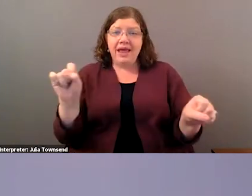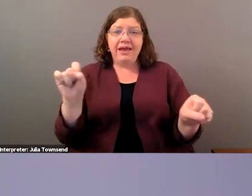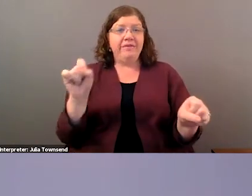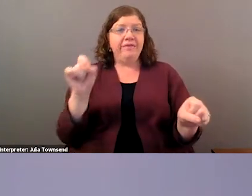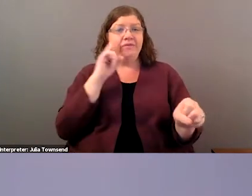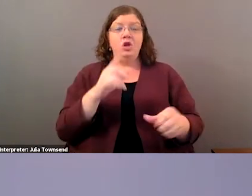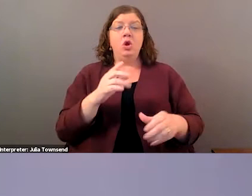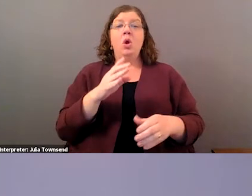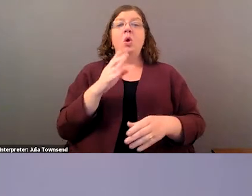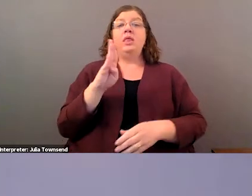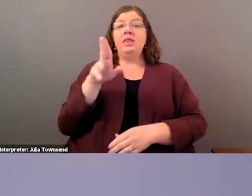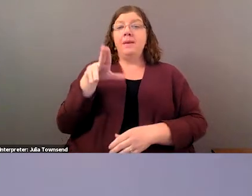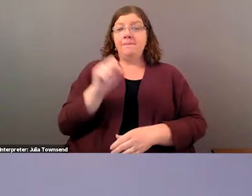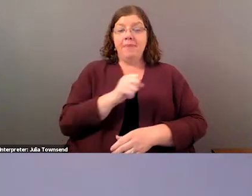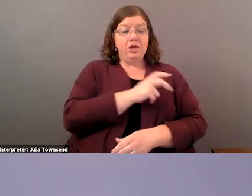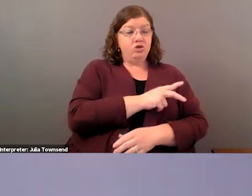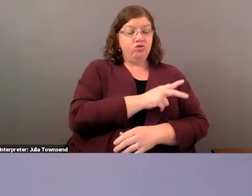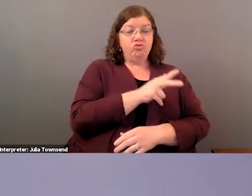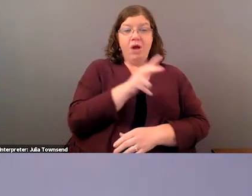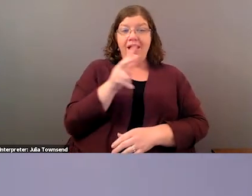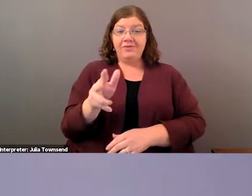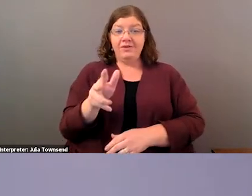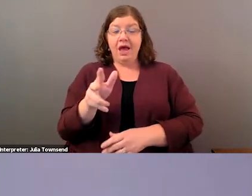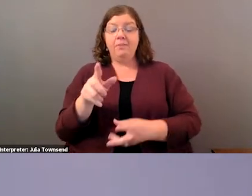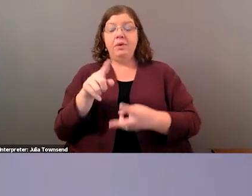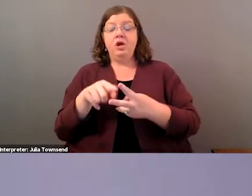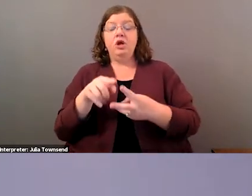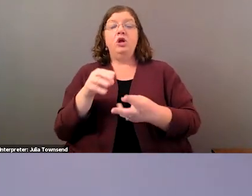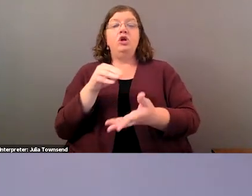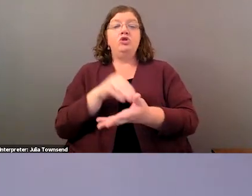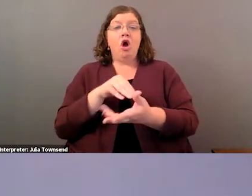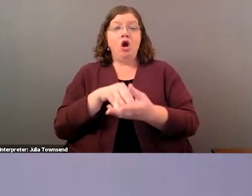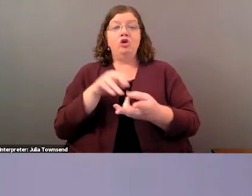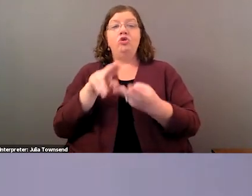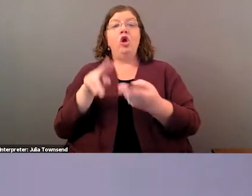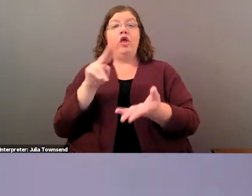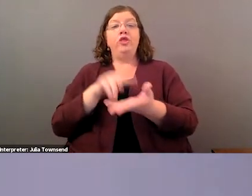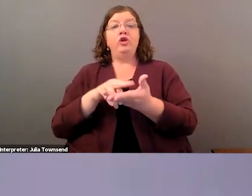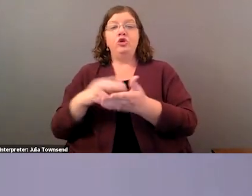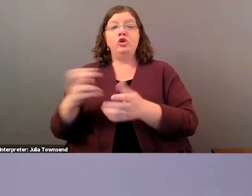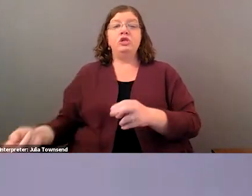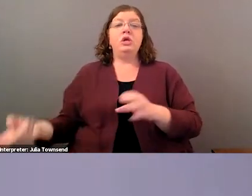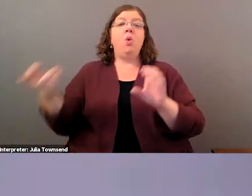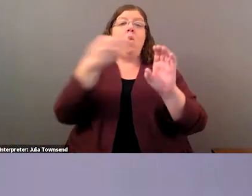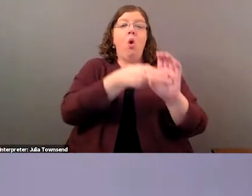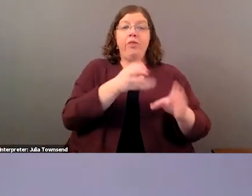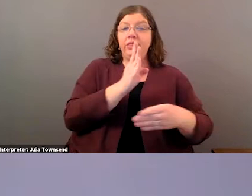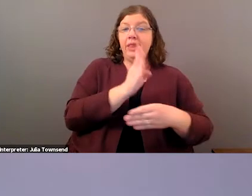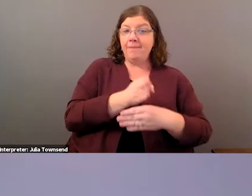bus drives up and the doctor and the nurses, they board the bus and they give the